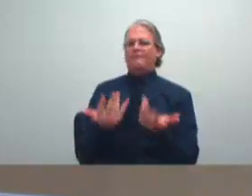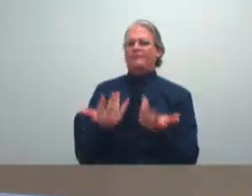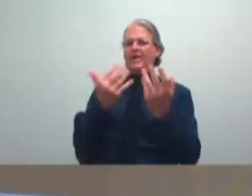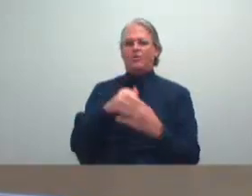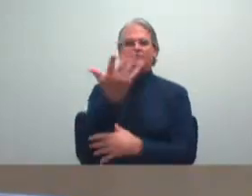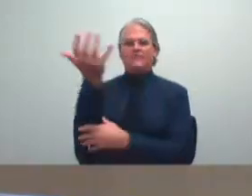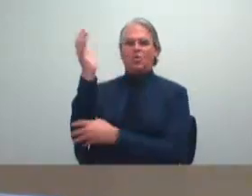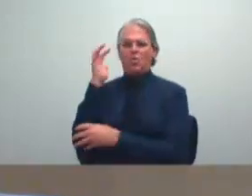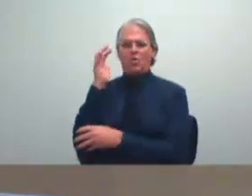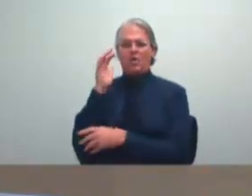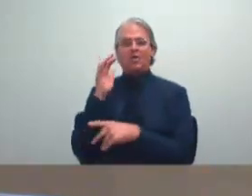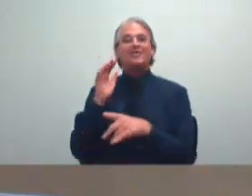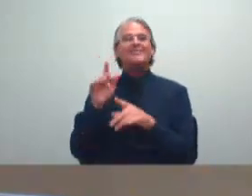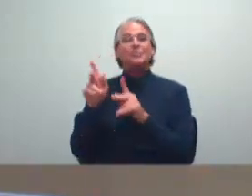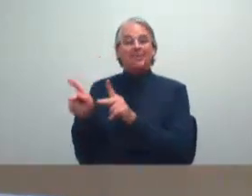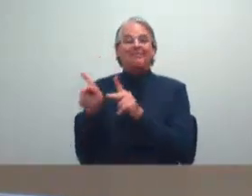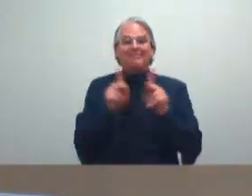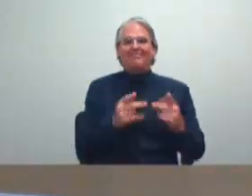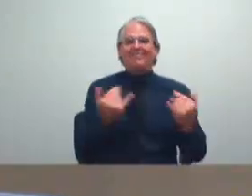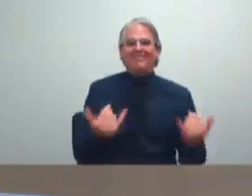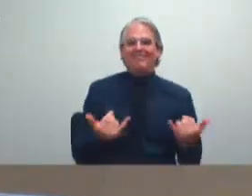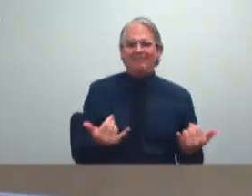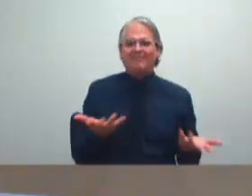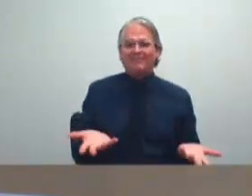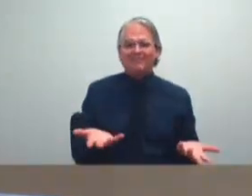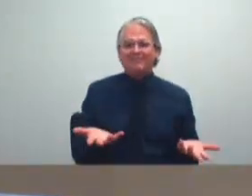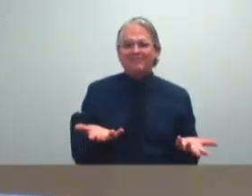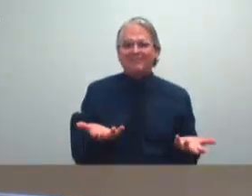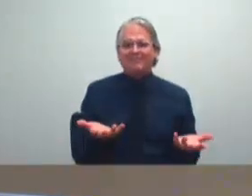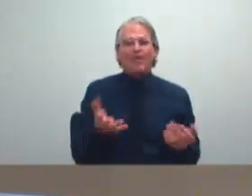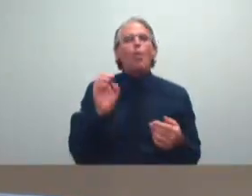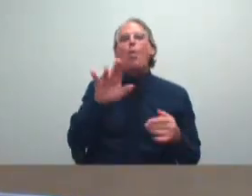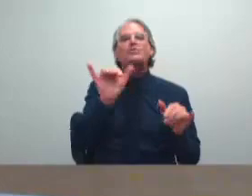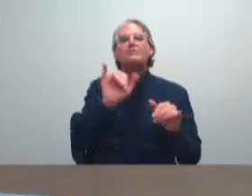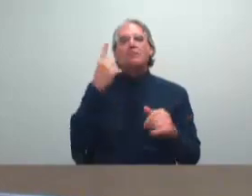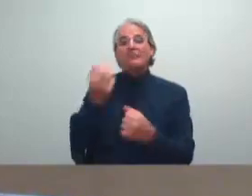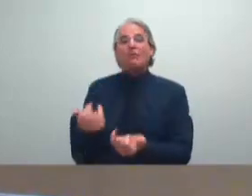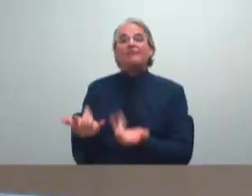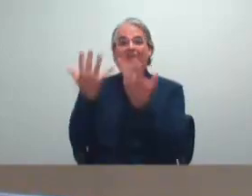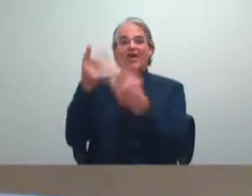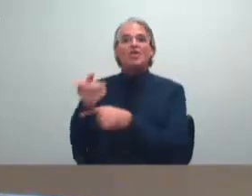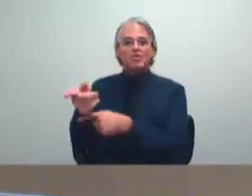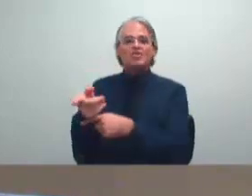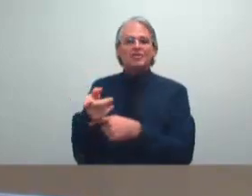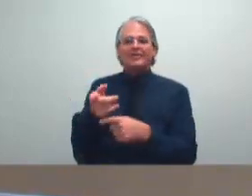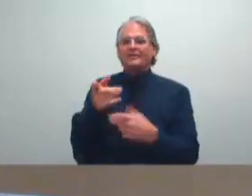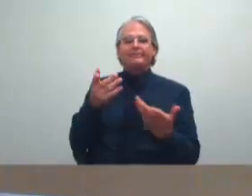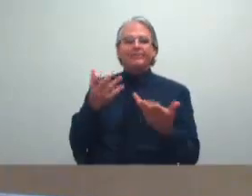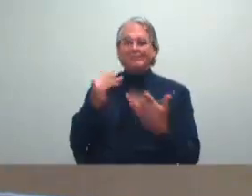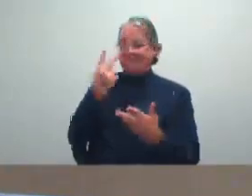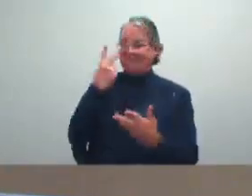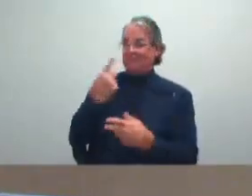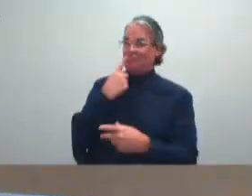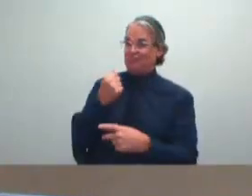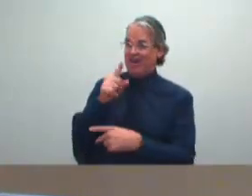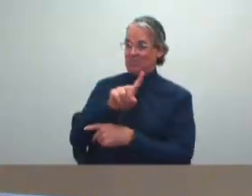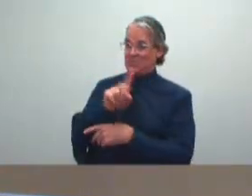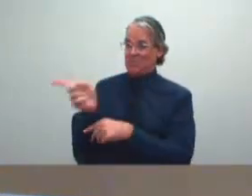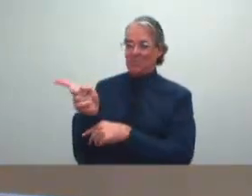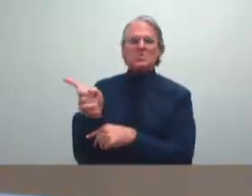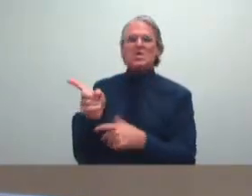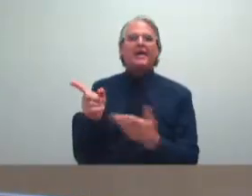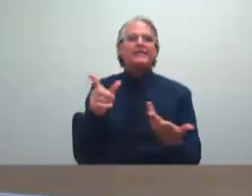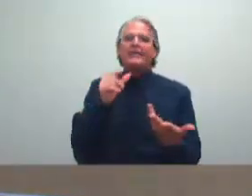behavioral modifications. They don't go out with their 4x4 pickup, which I use in my business. They don't go